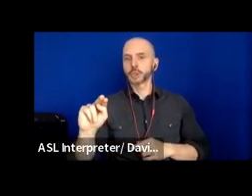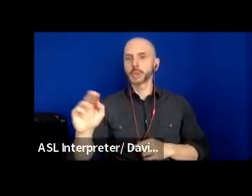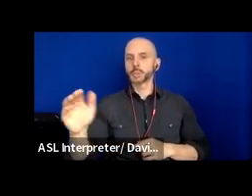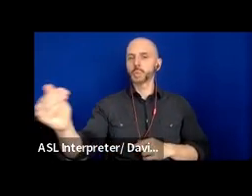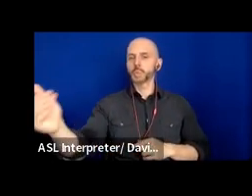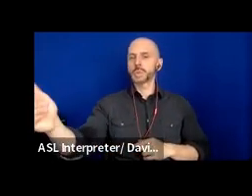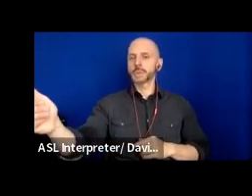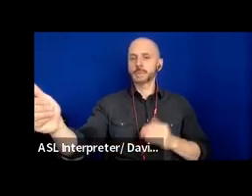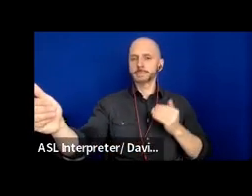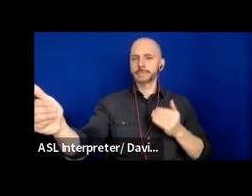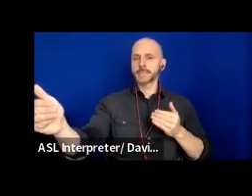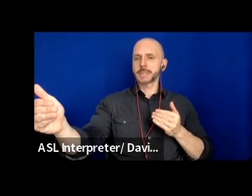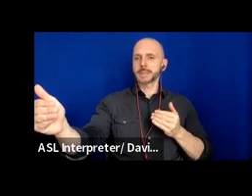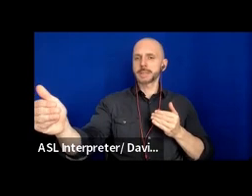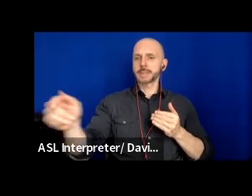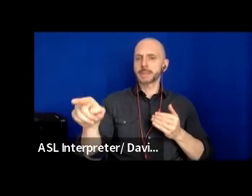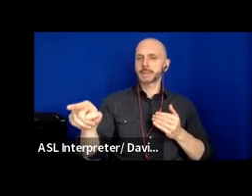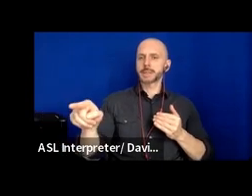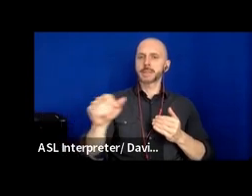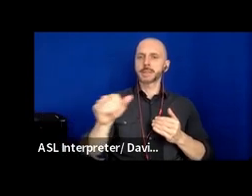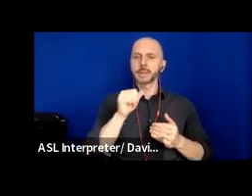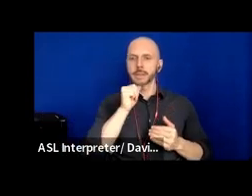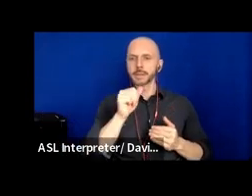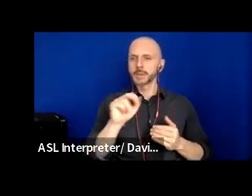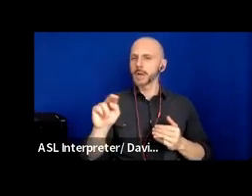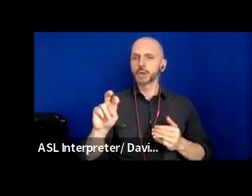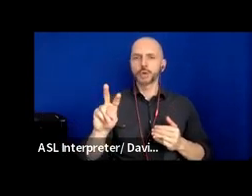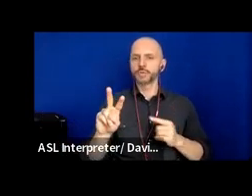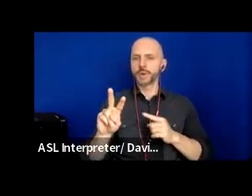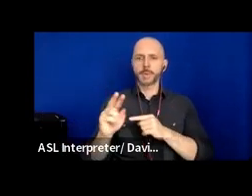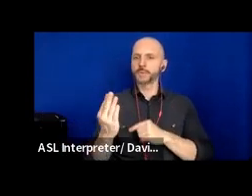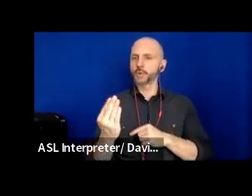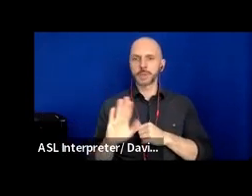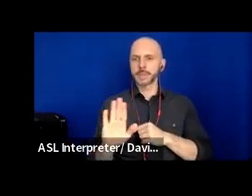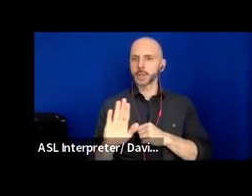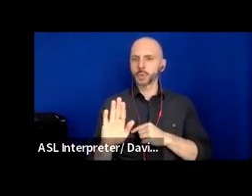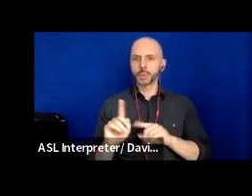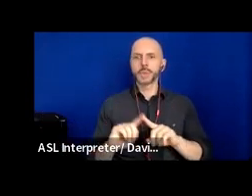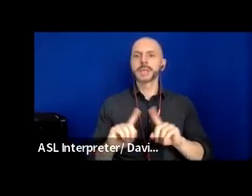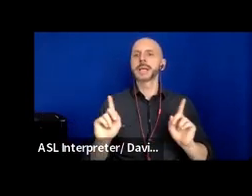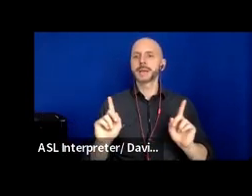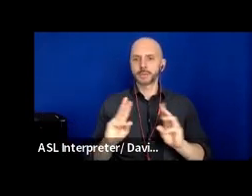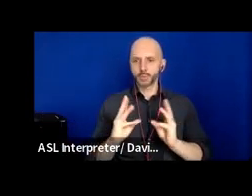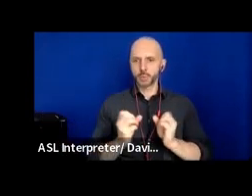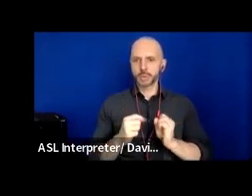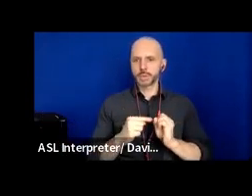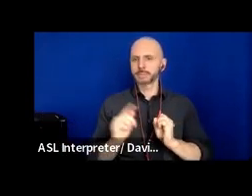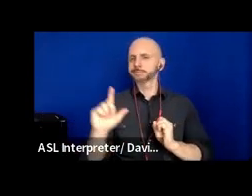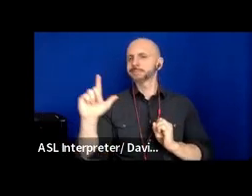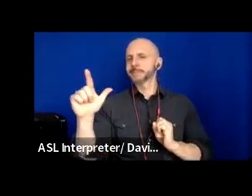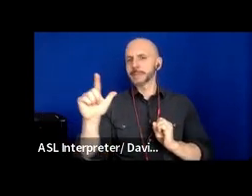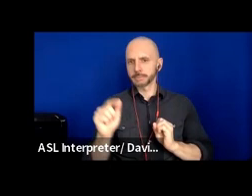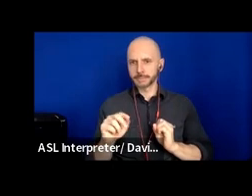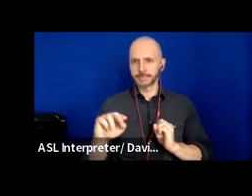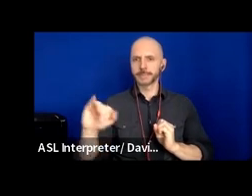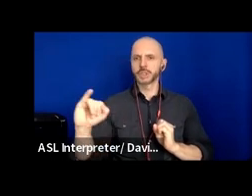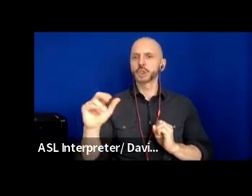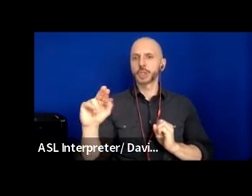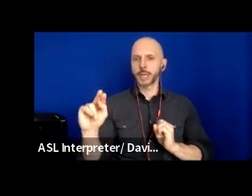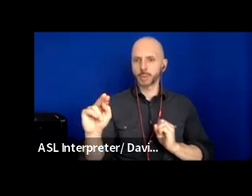time. So it's not the one on November 14th, which is a different session in terms of moving forward.